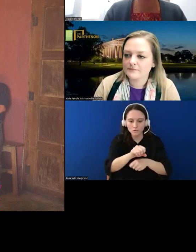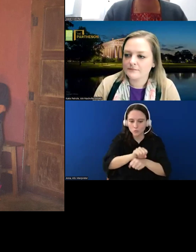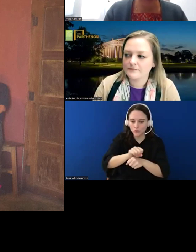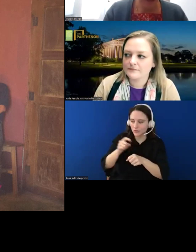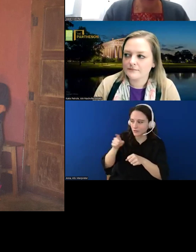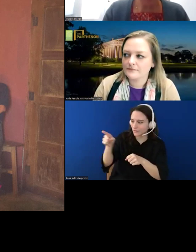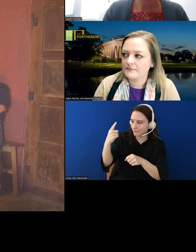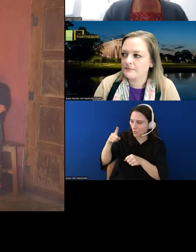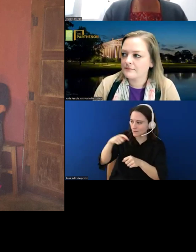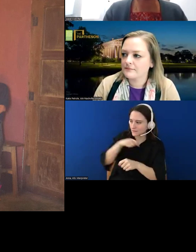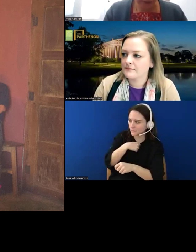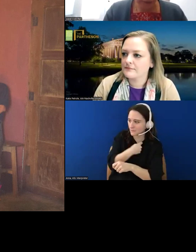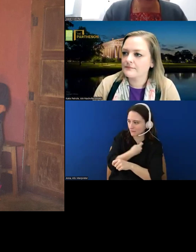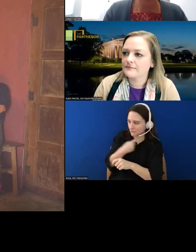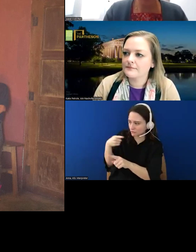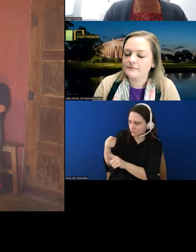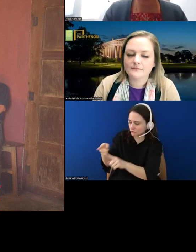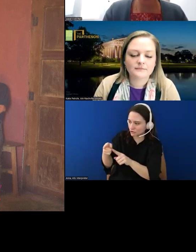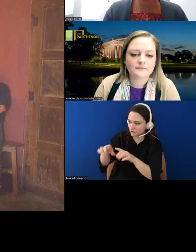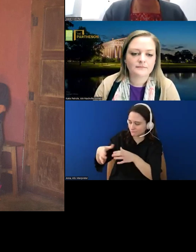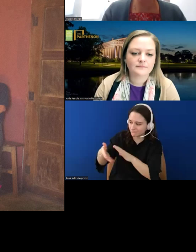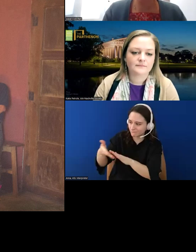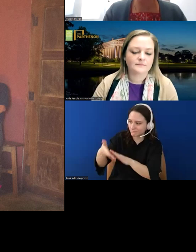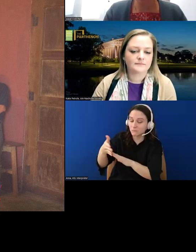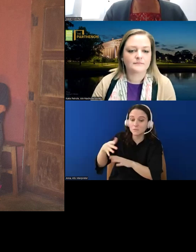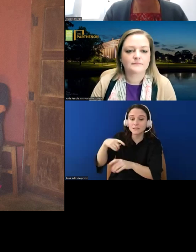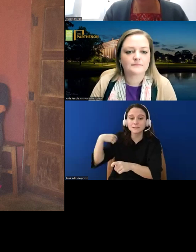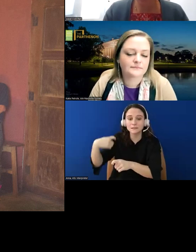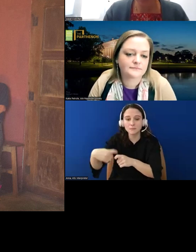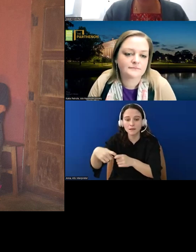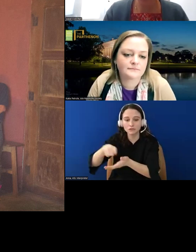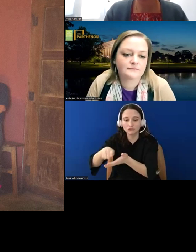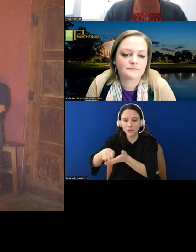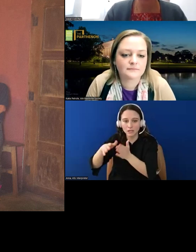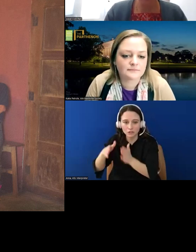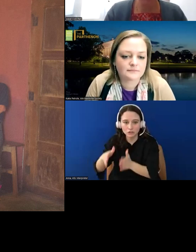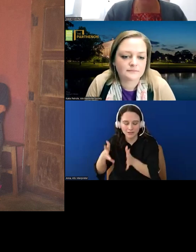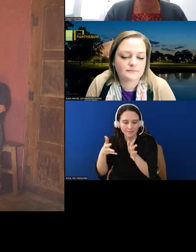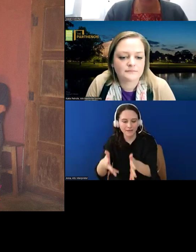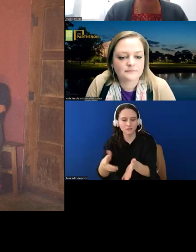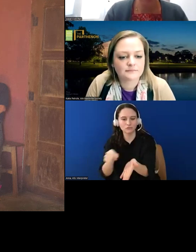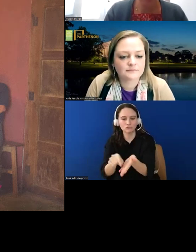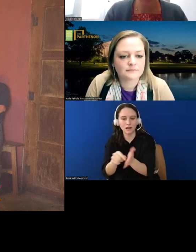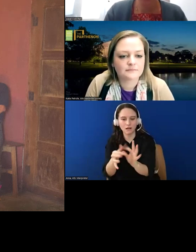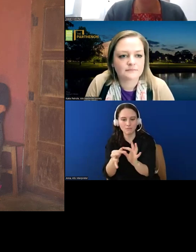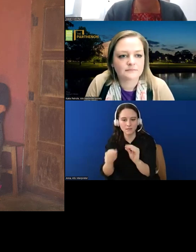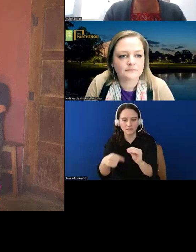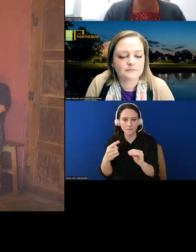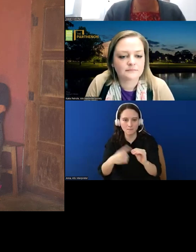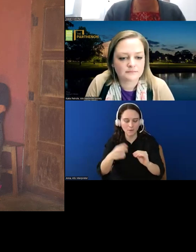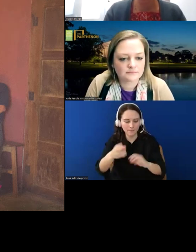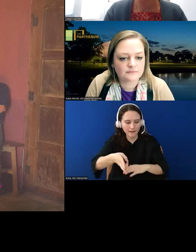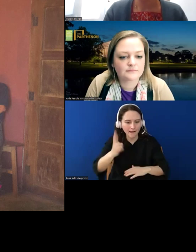colonial period, Spanish chroniclers, religious and political authorities left written comments about the high organization and